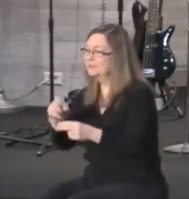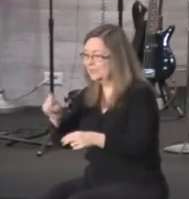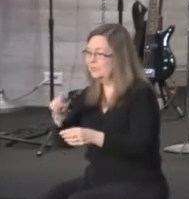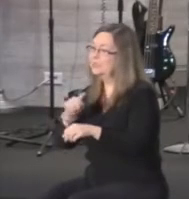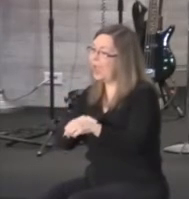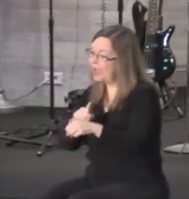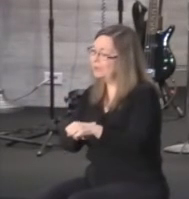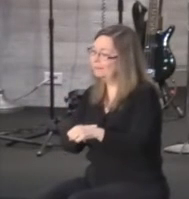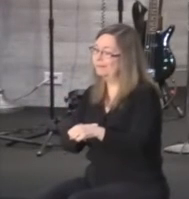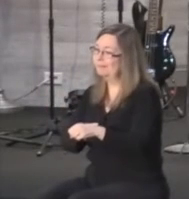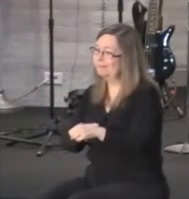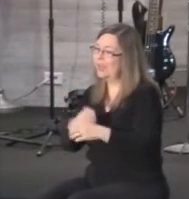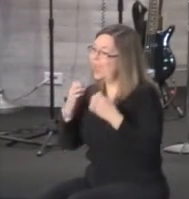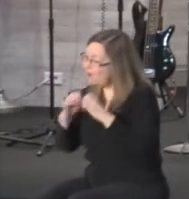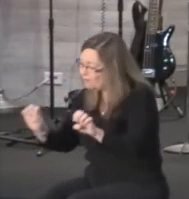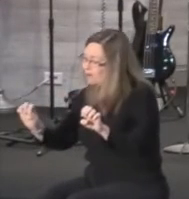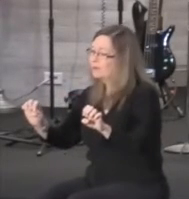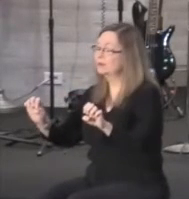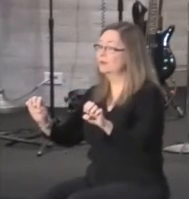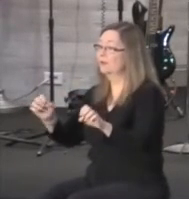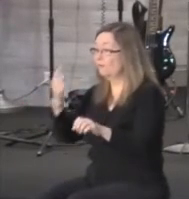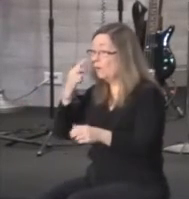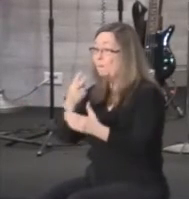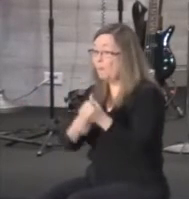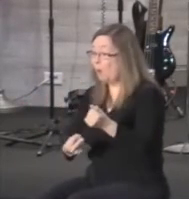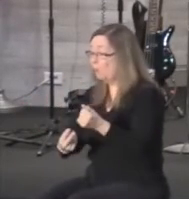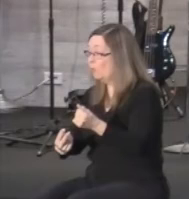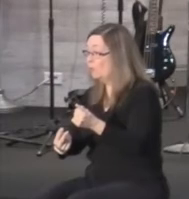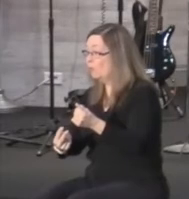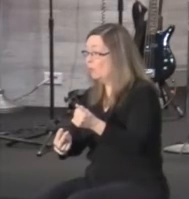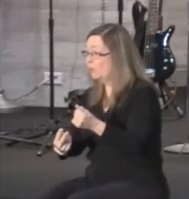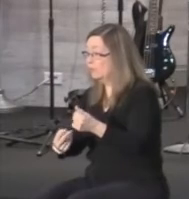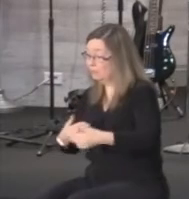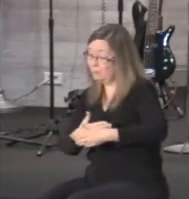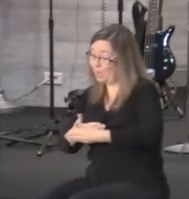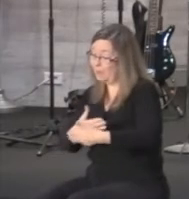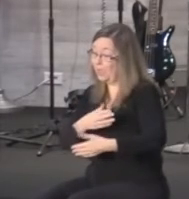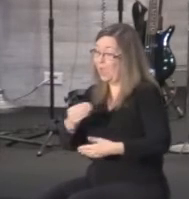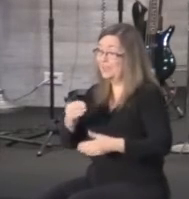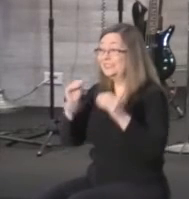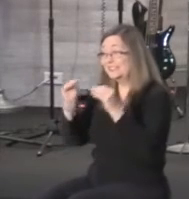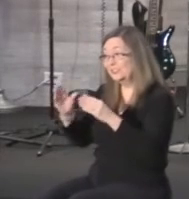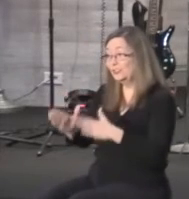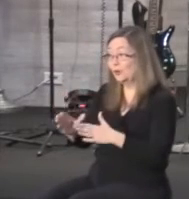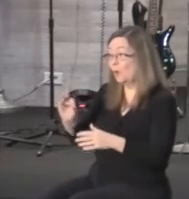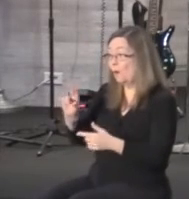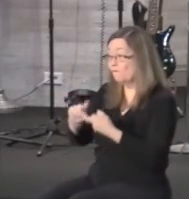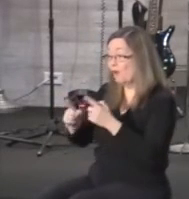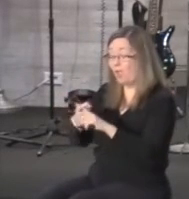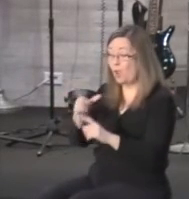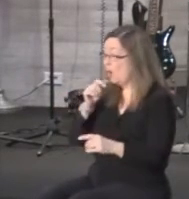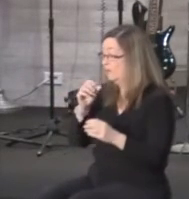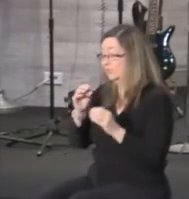time. And it takes effort on both sides, on the babe and the teacher or the friend or